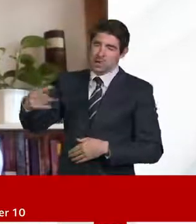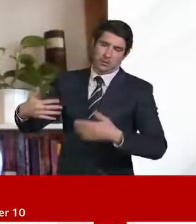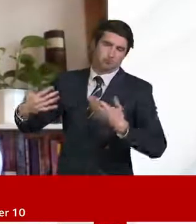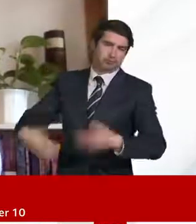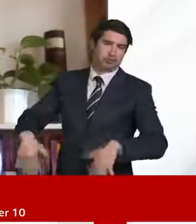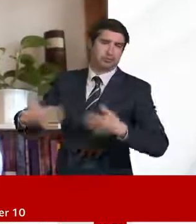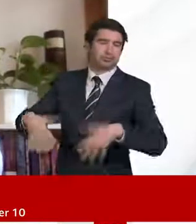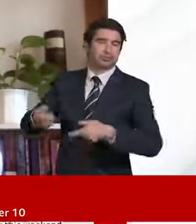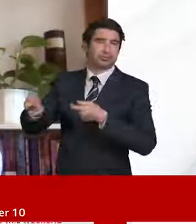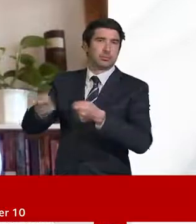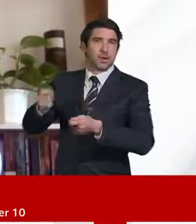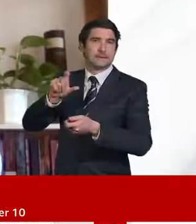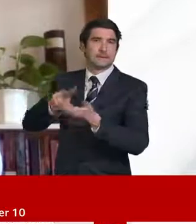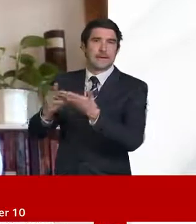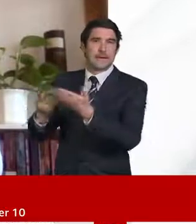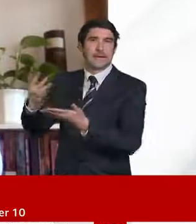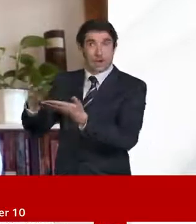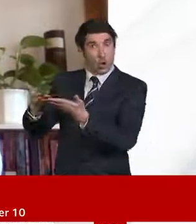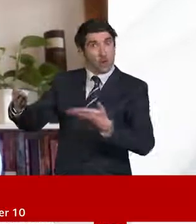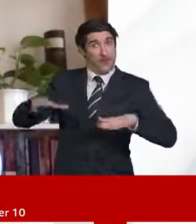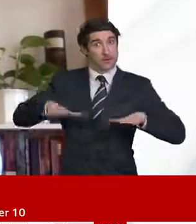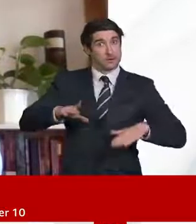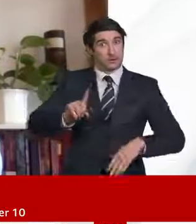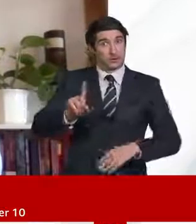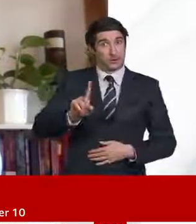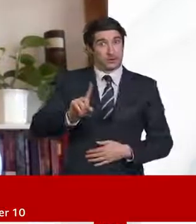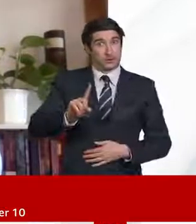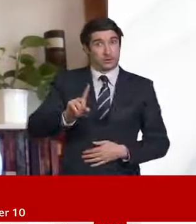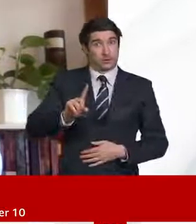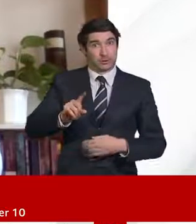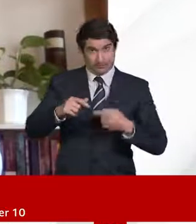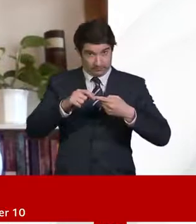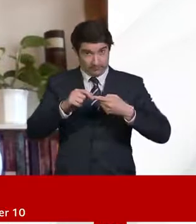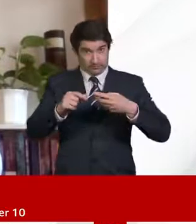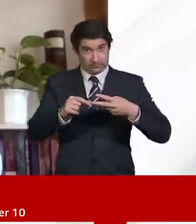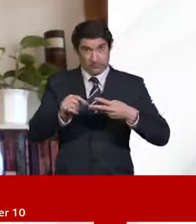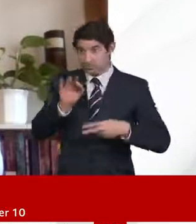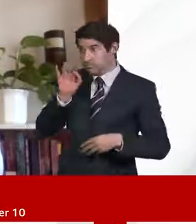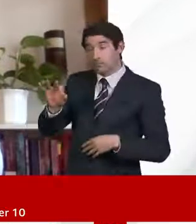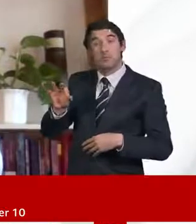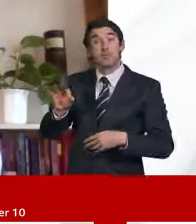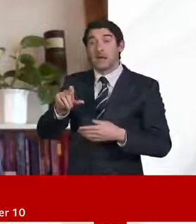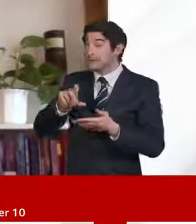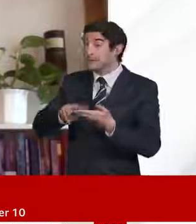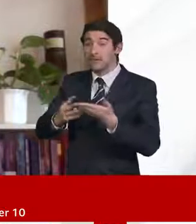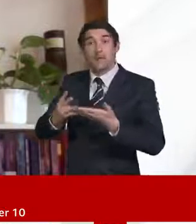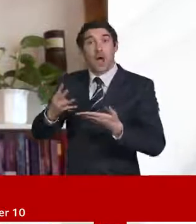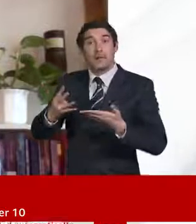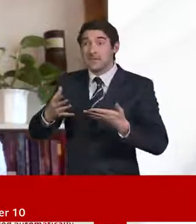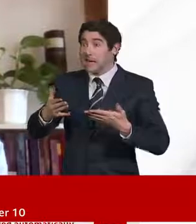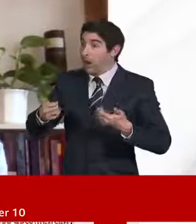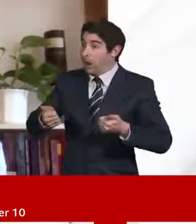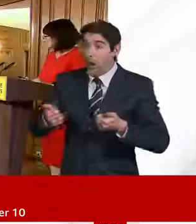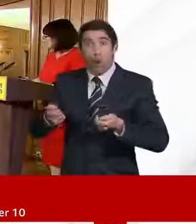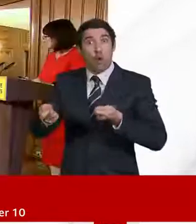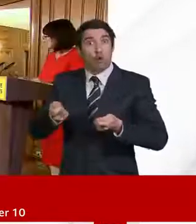or worse? And if I may, Mr. Gove, can we expect to see tax rises in the next couple of years after all of this is over?